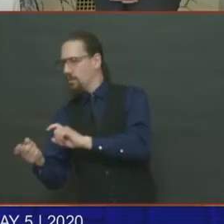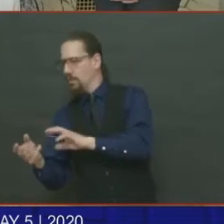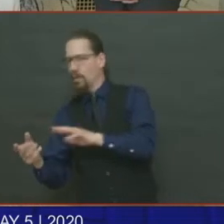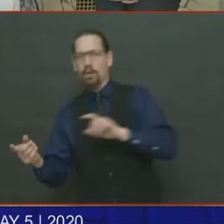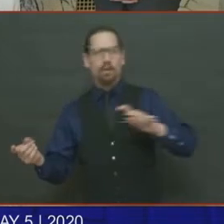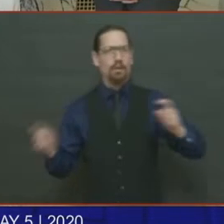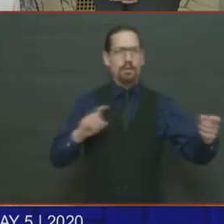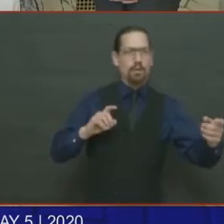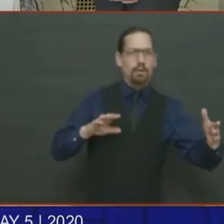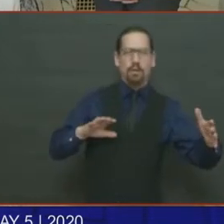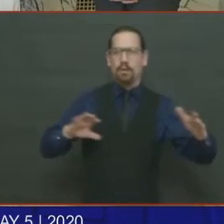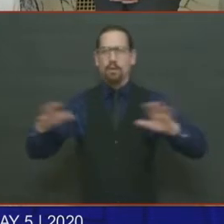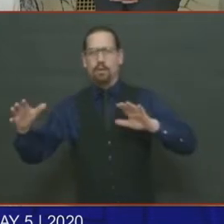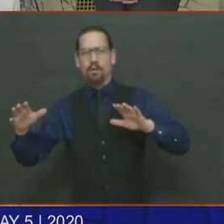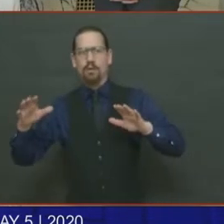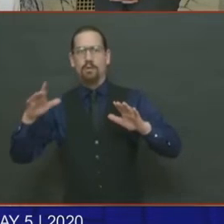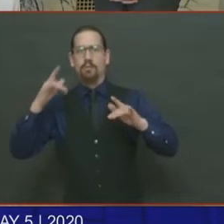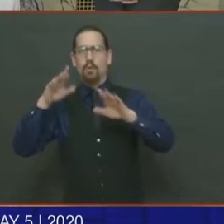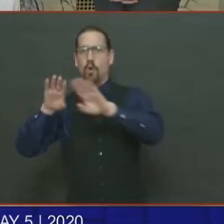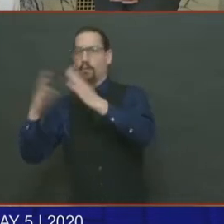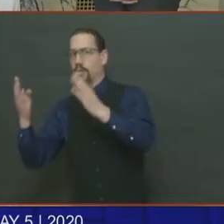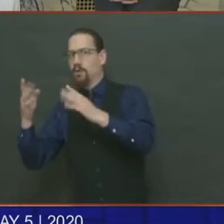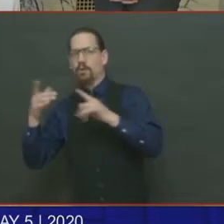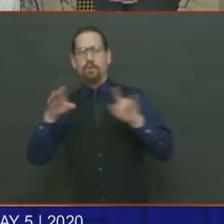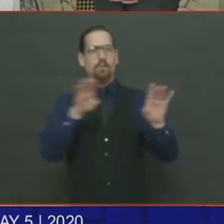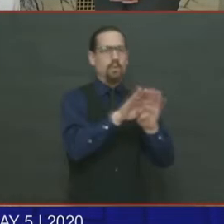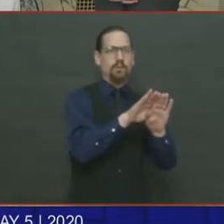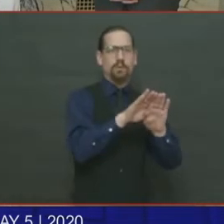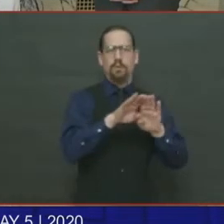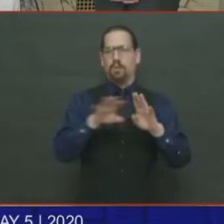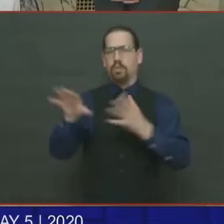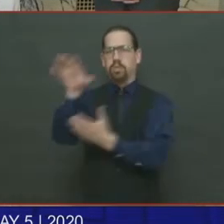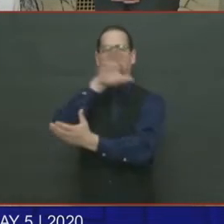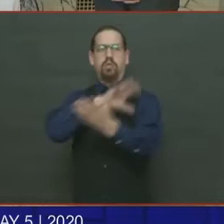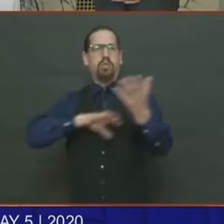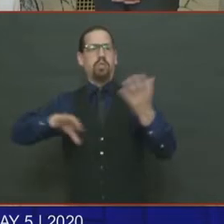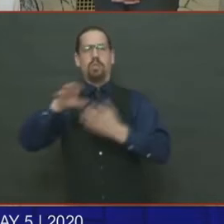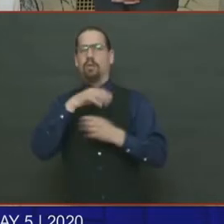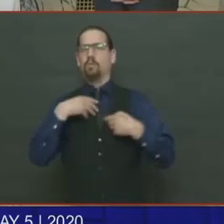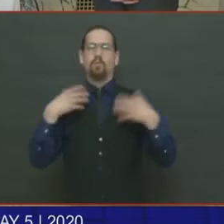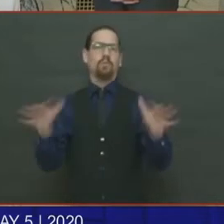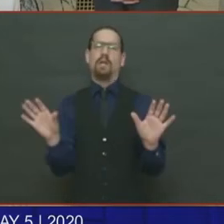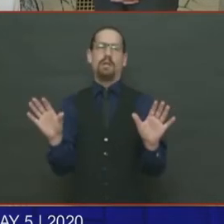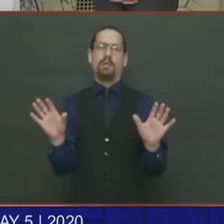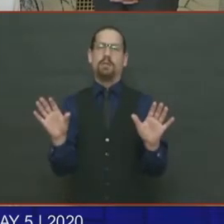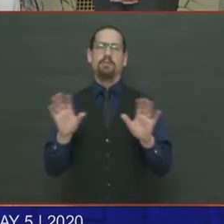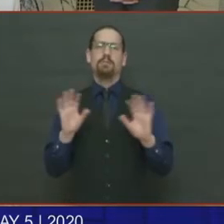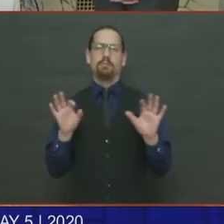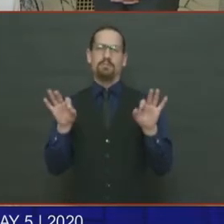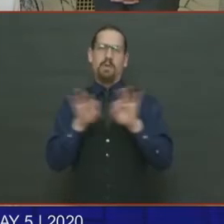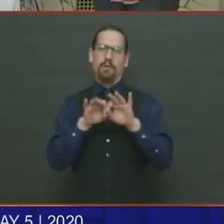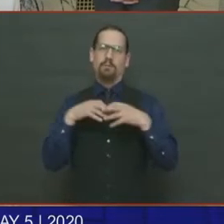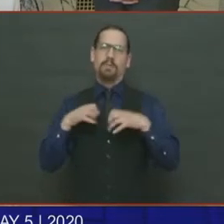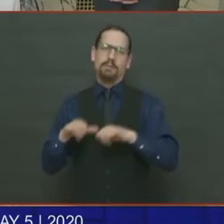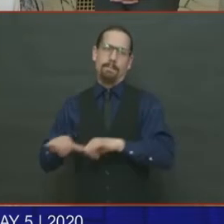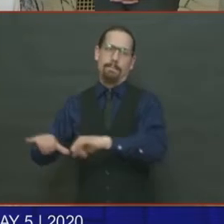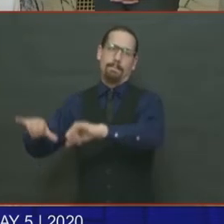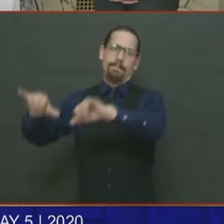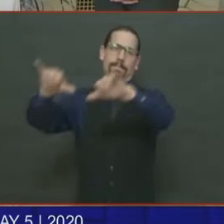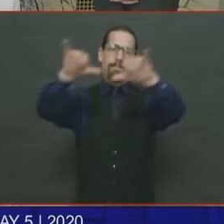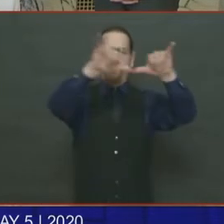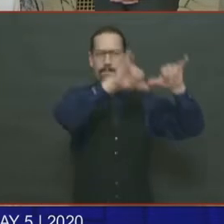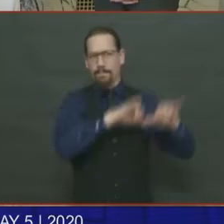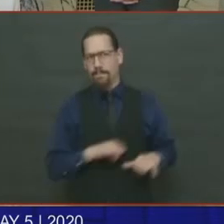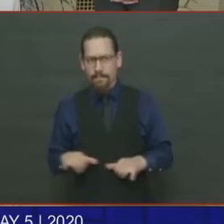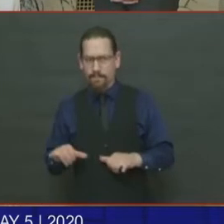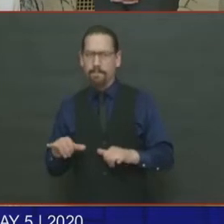be following different rules. So I'd like to see if we could get to a place where we get aligned. Having said that, we